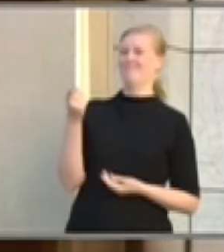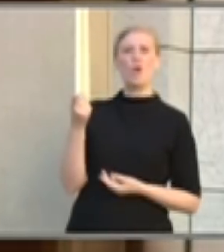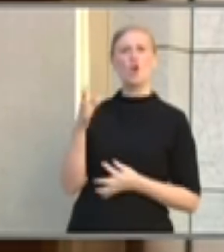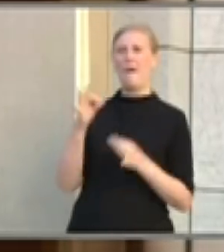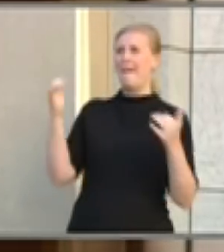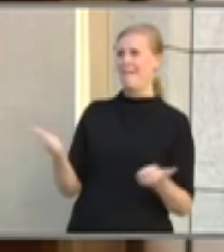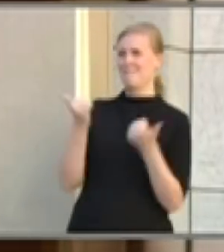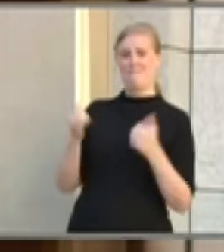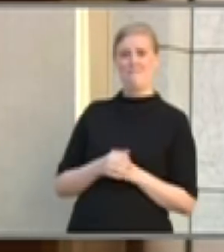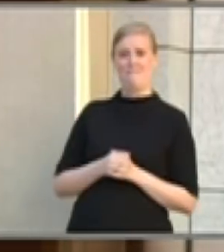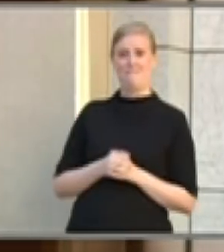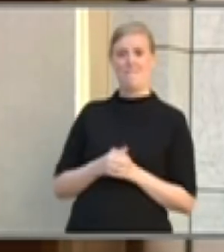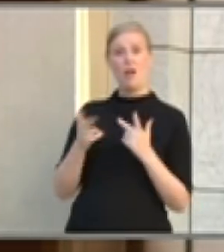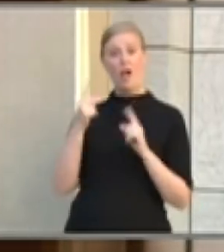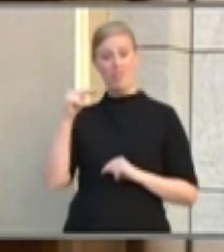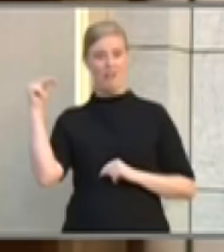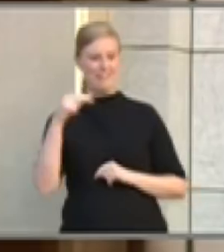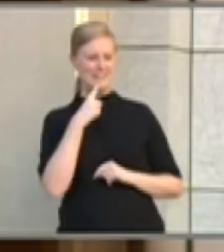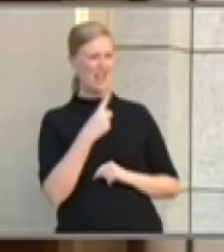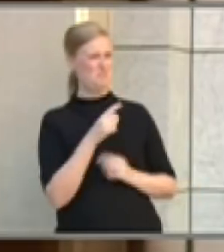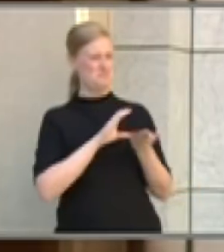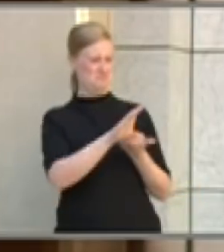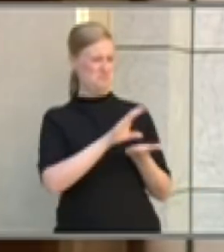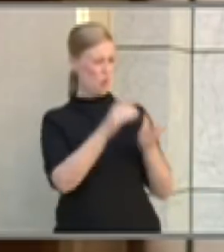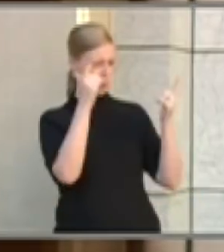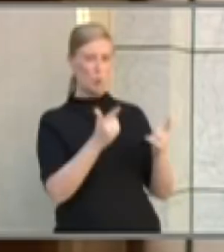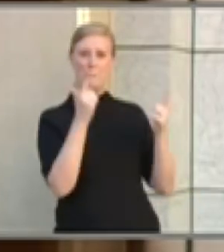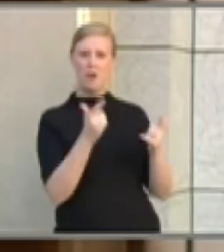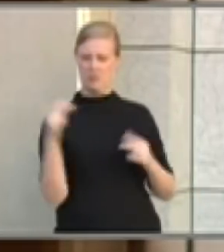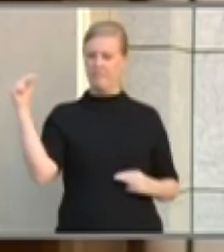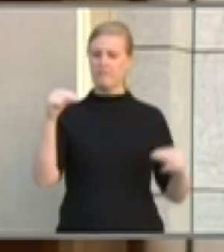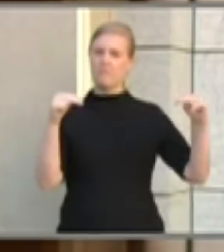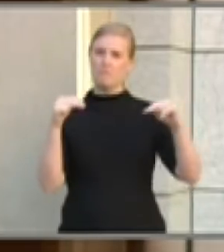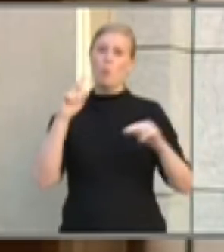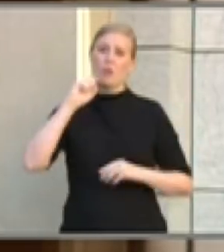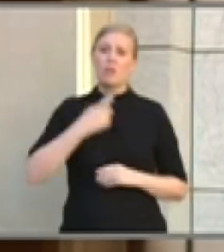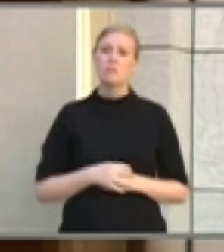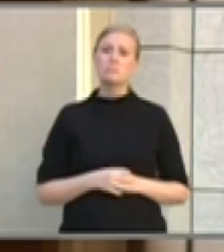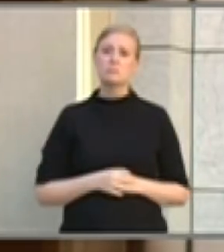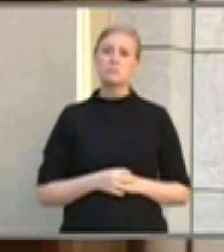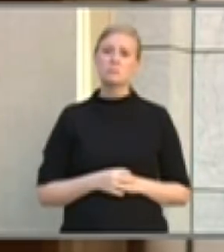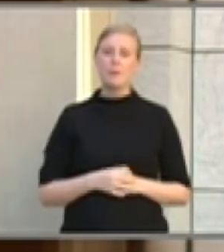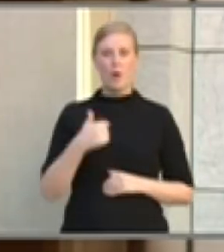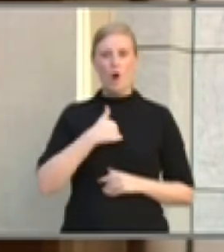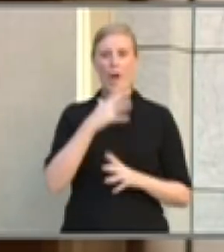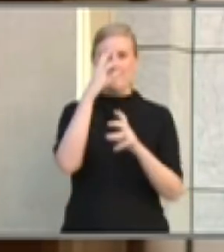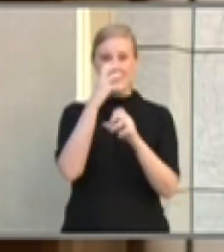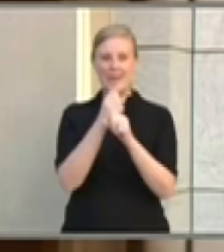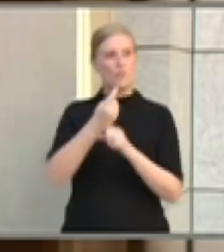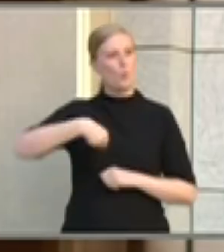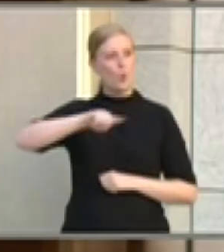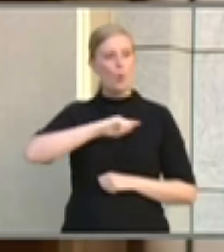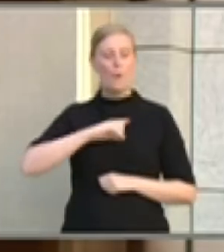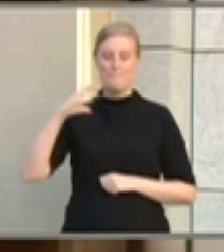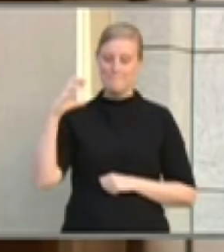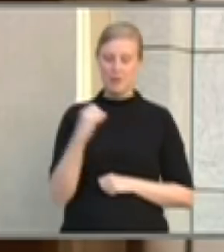too much. What I say is we must work together to make this